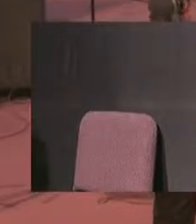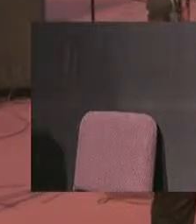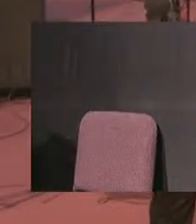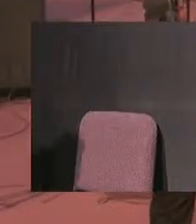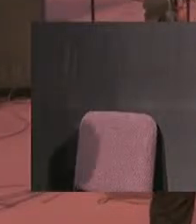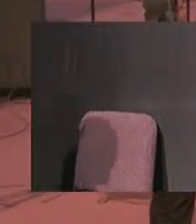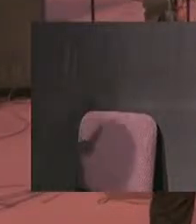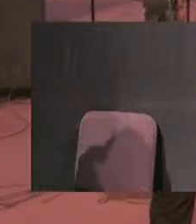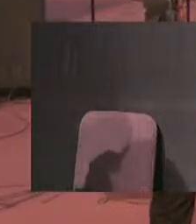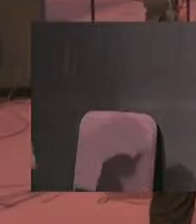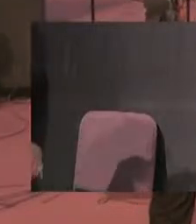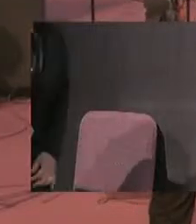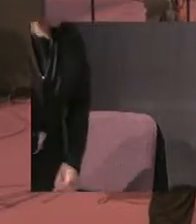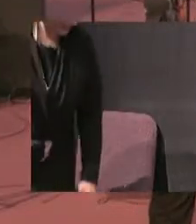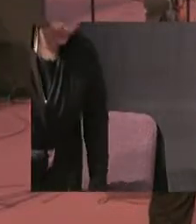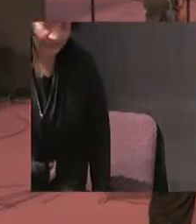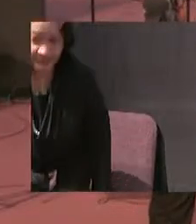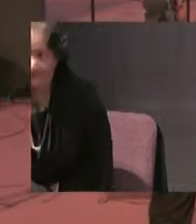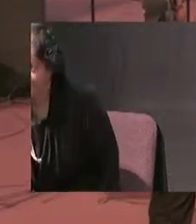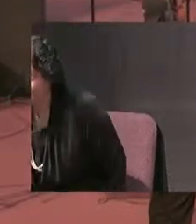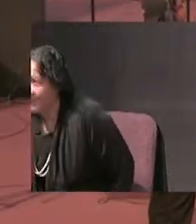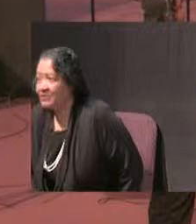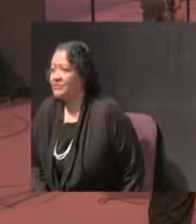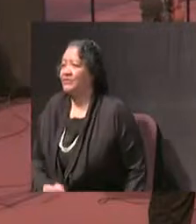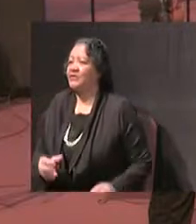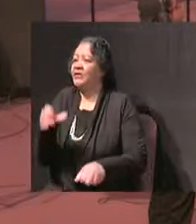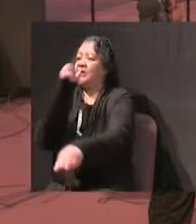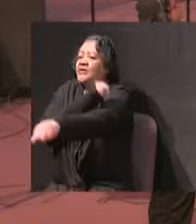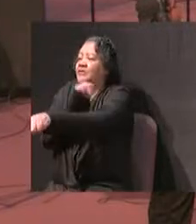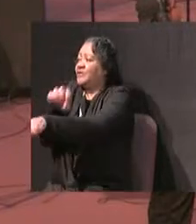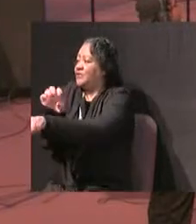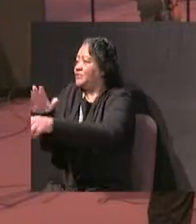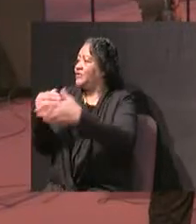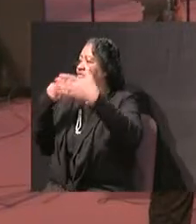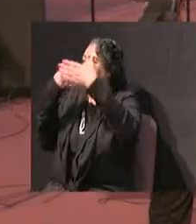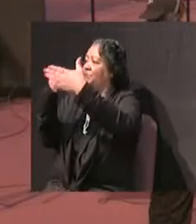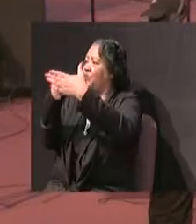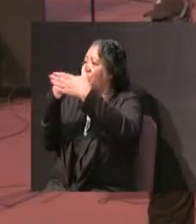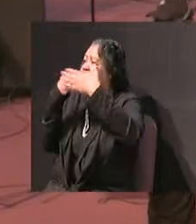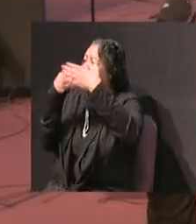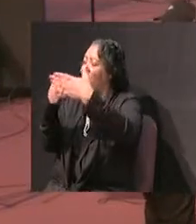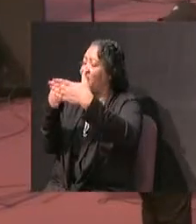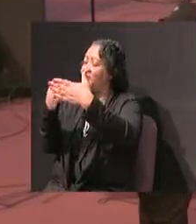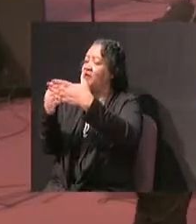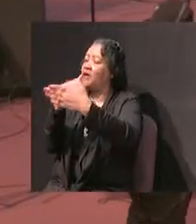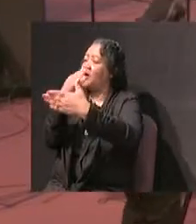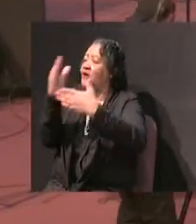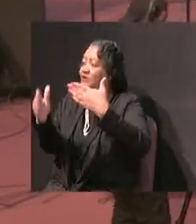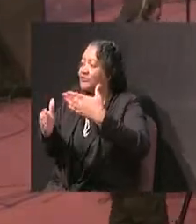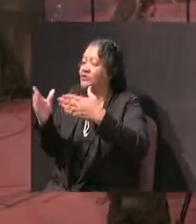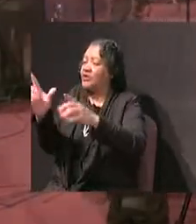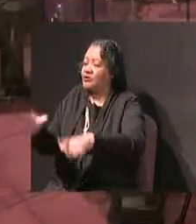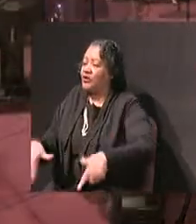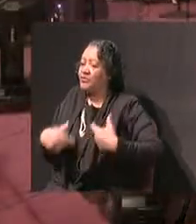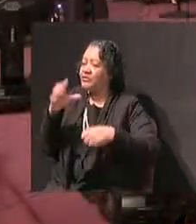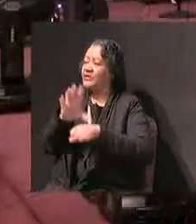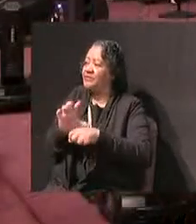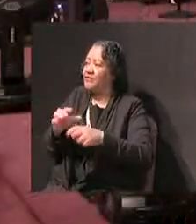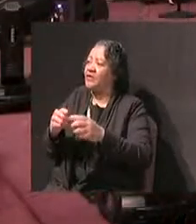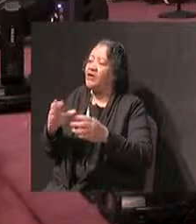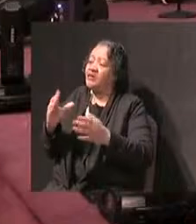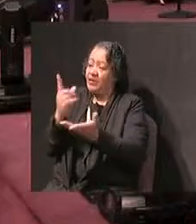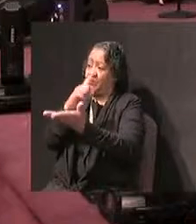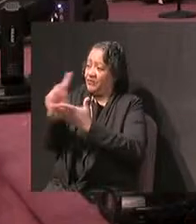Church, we're coming upon a very important week in the life of our church this upcoming week